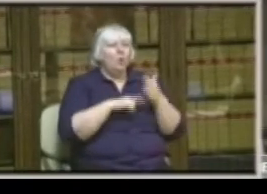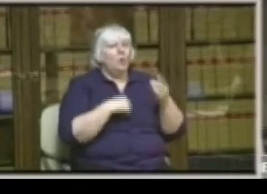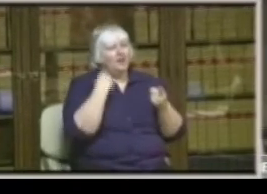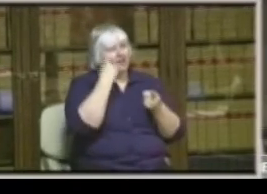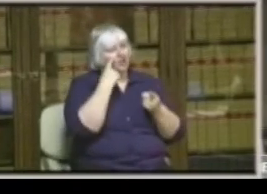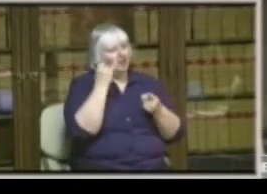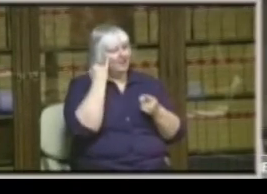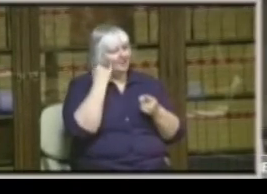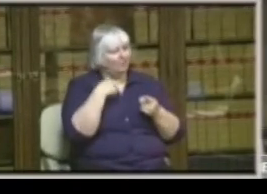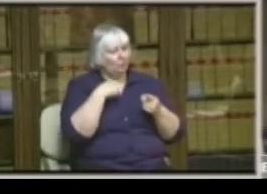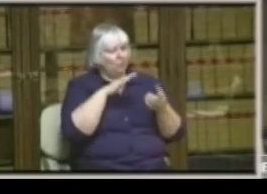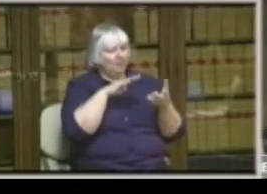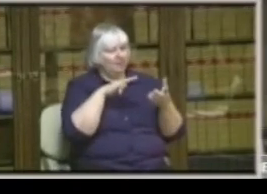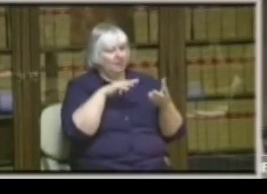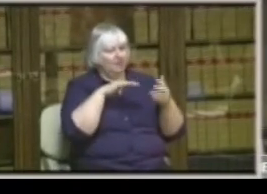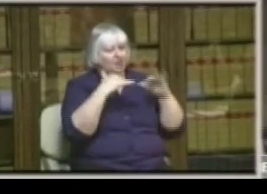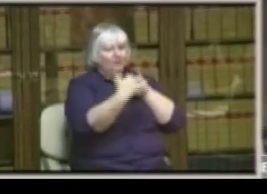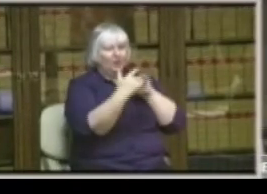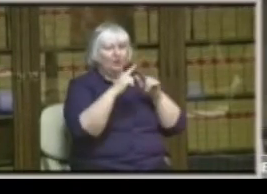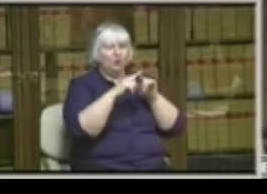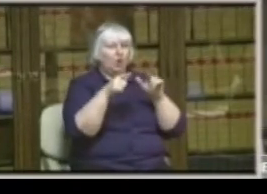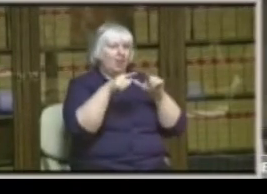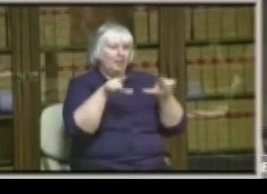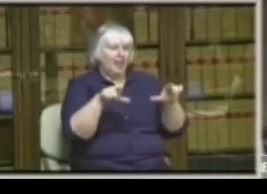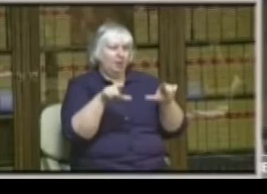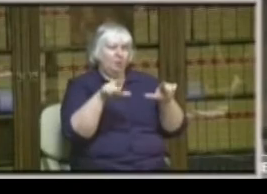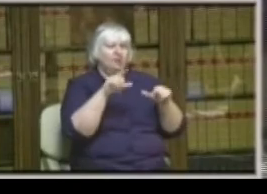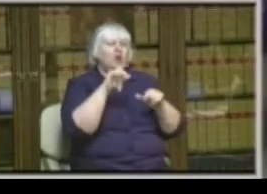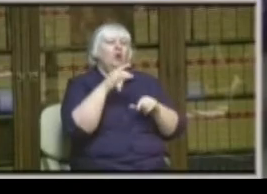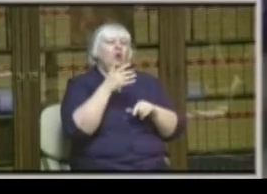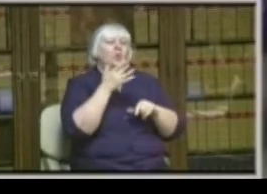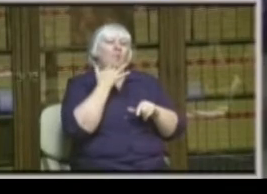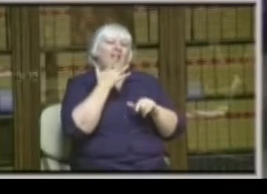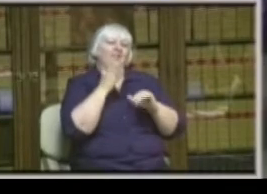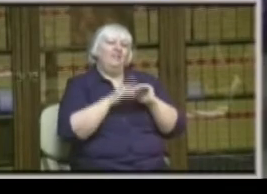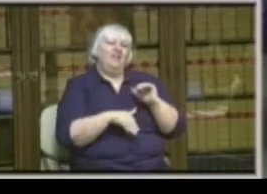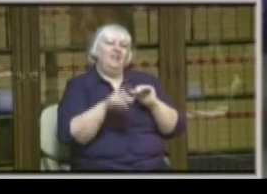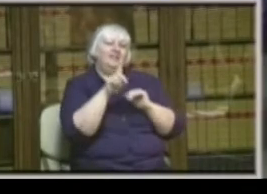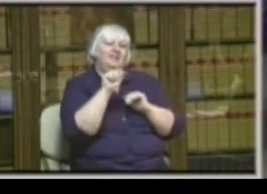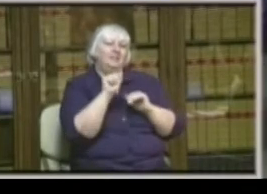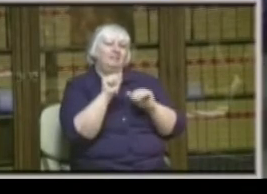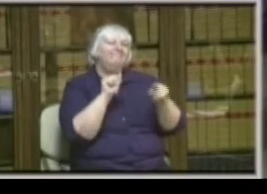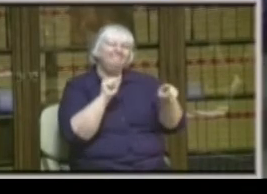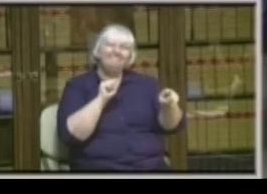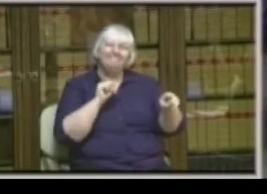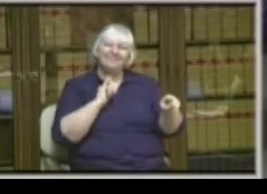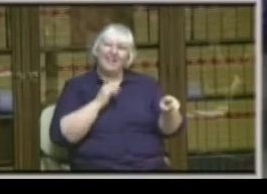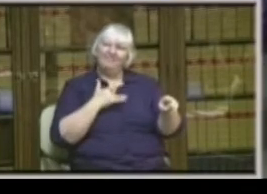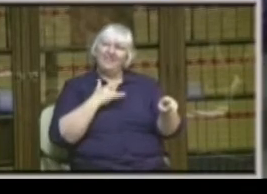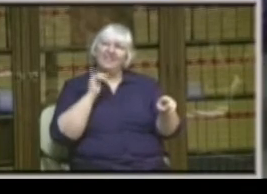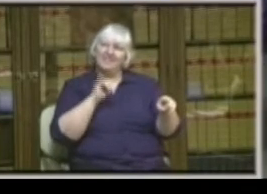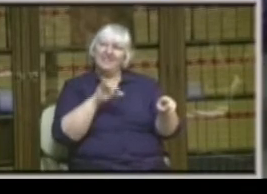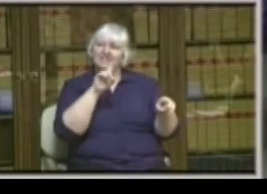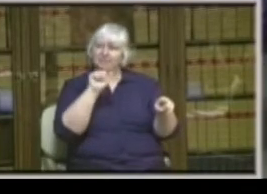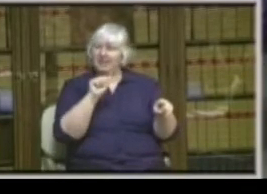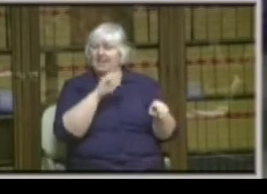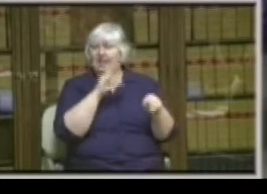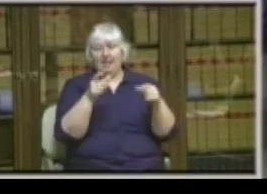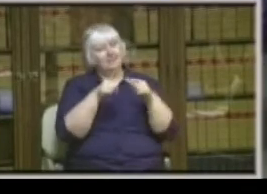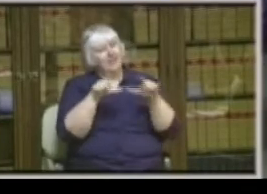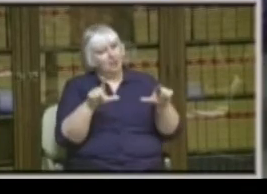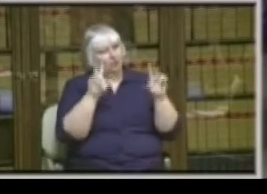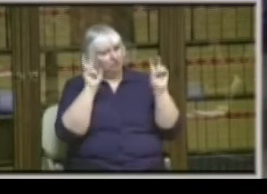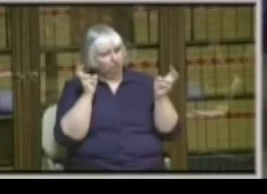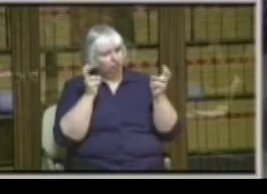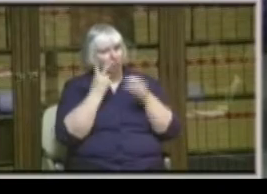like if we shift it to a language issue rather than a disability issue. And I would say it's both. It's a disability issue and a language issue.